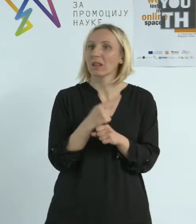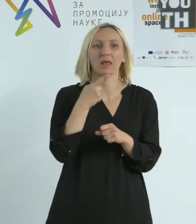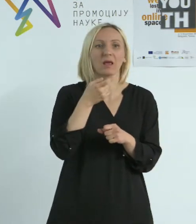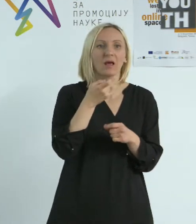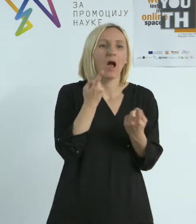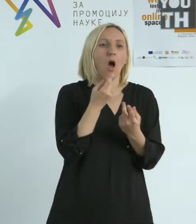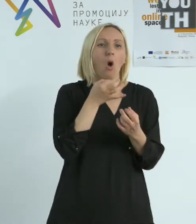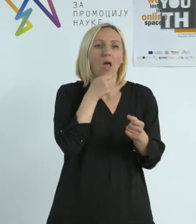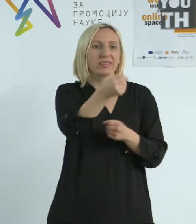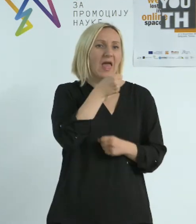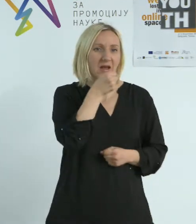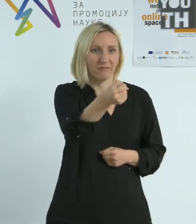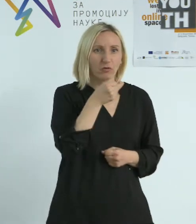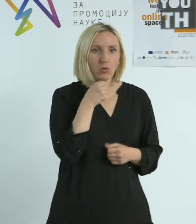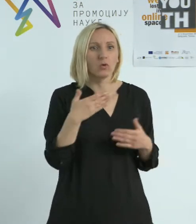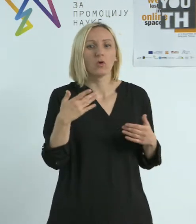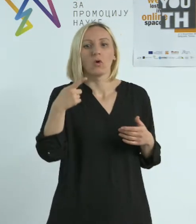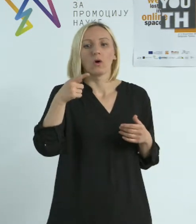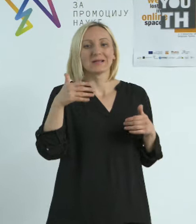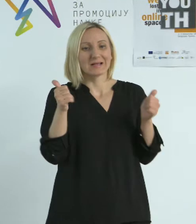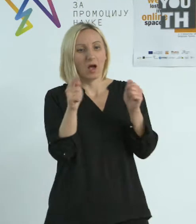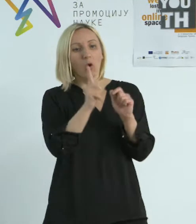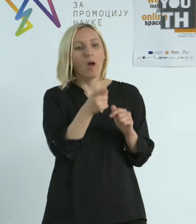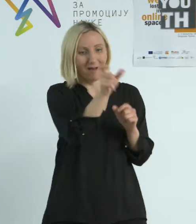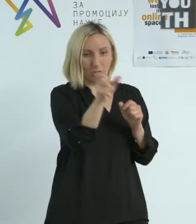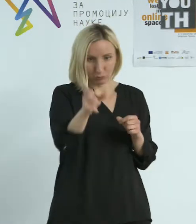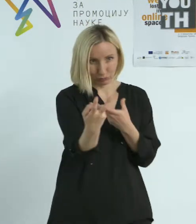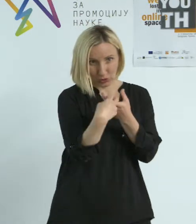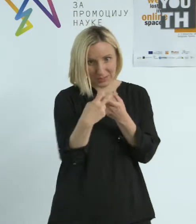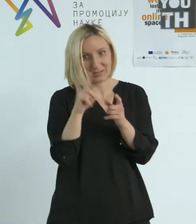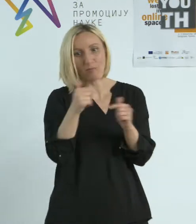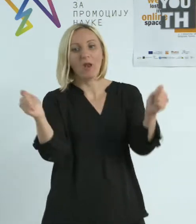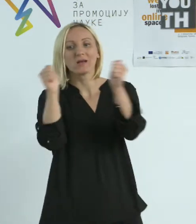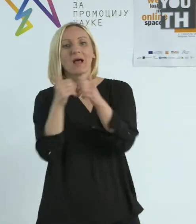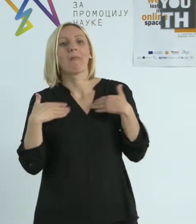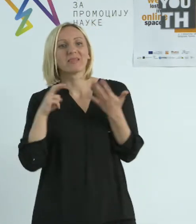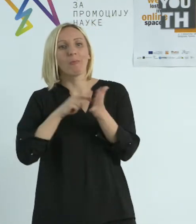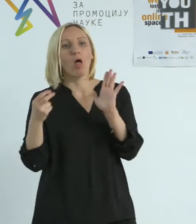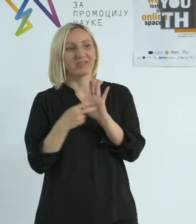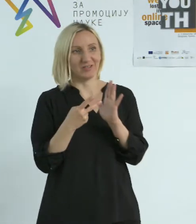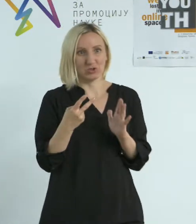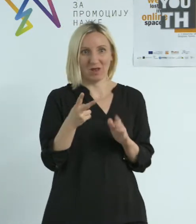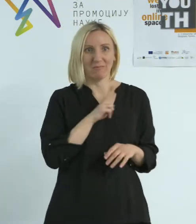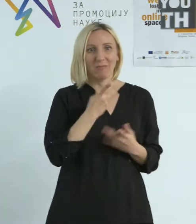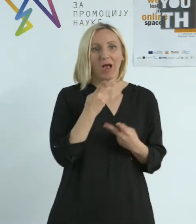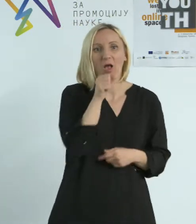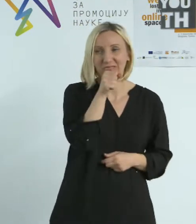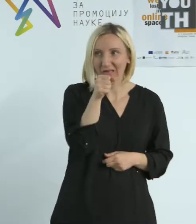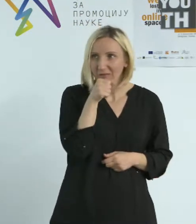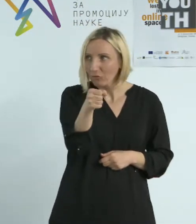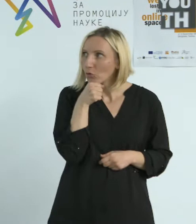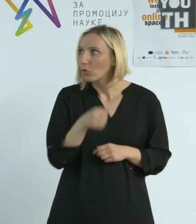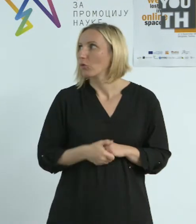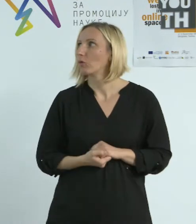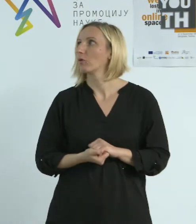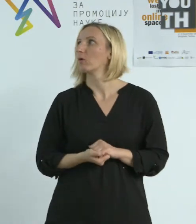had to do it with young politicians, we've got it as a knowledge. Creation and assessments of forums, of course, and